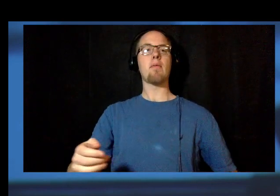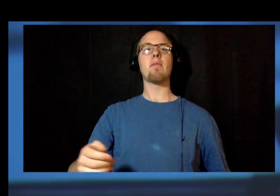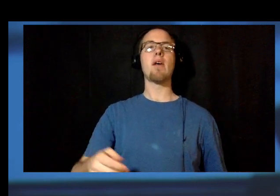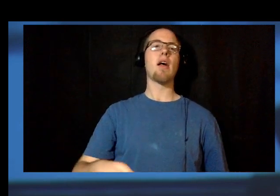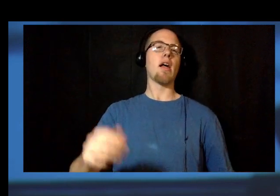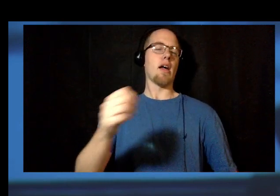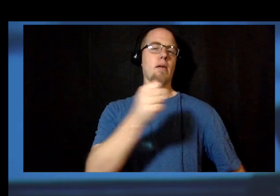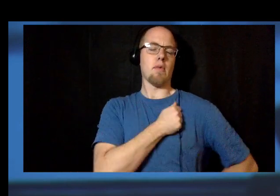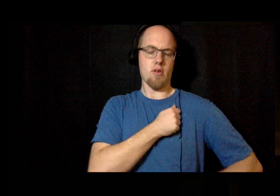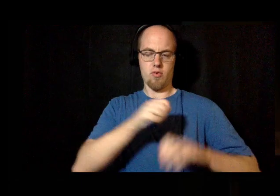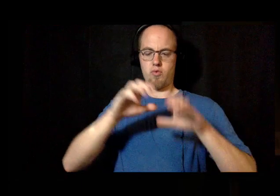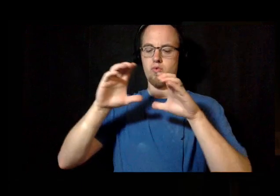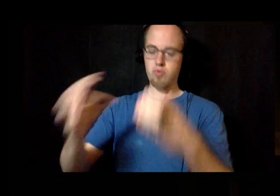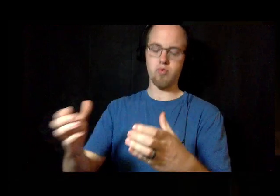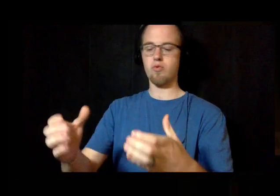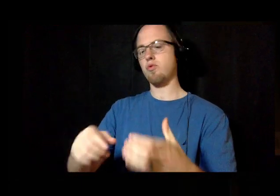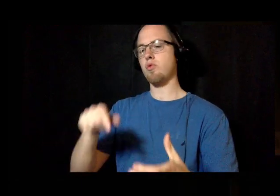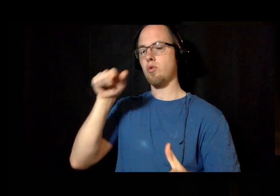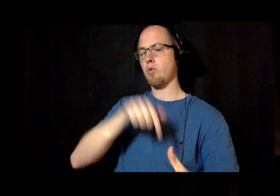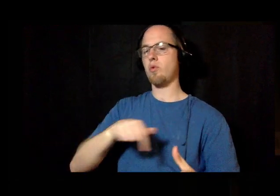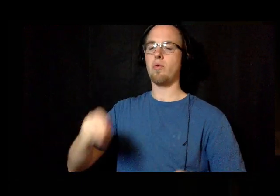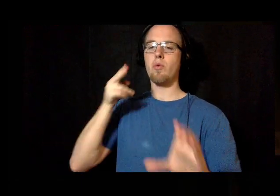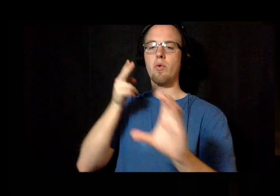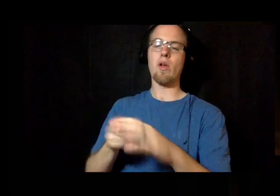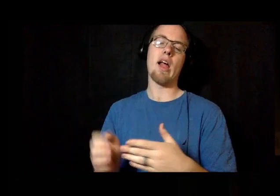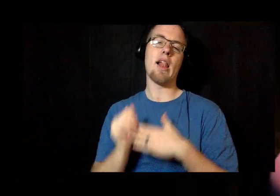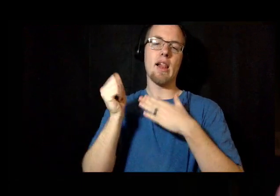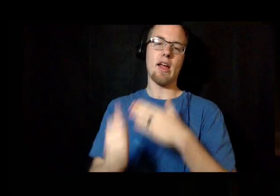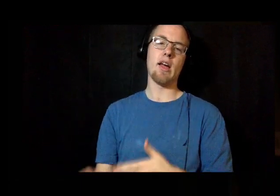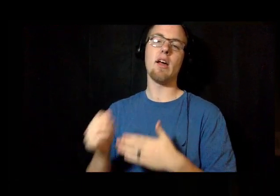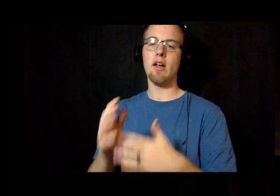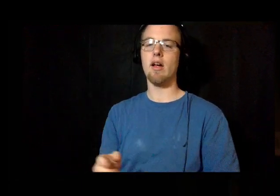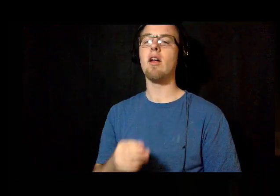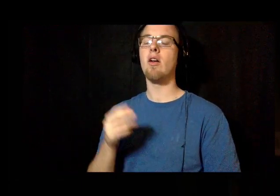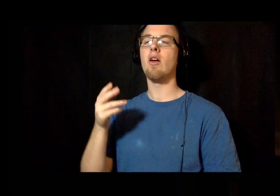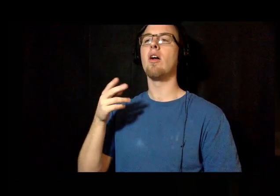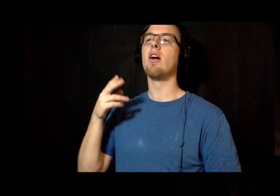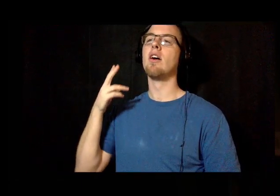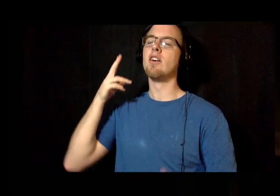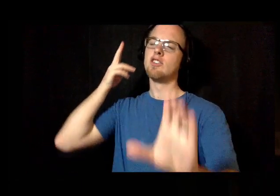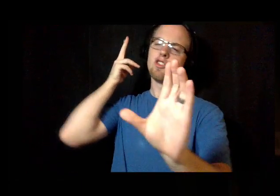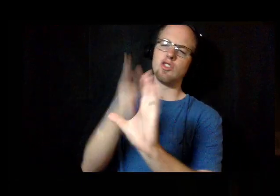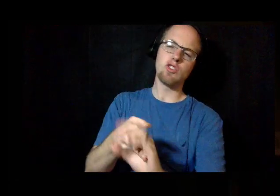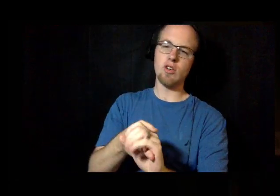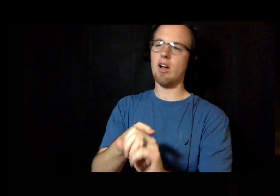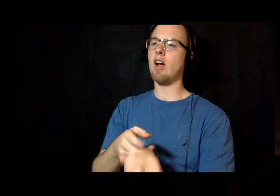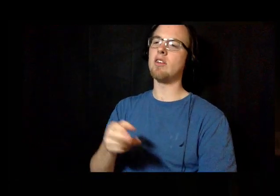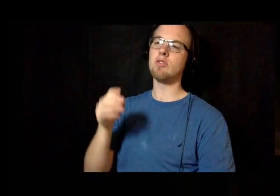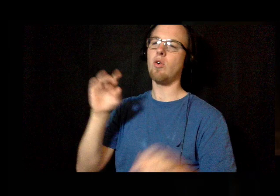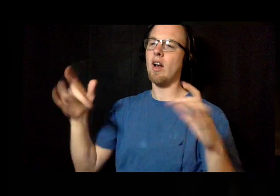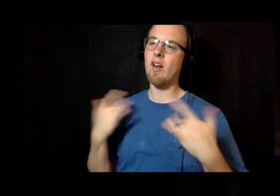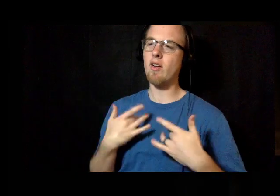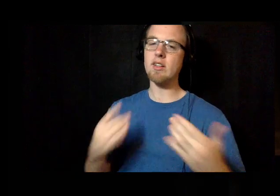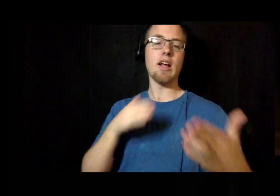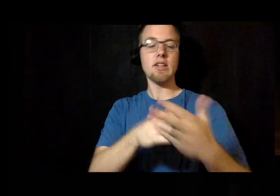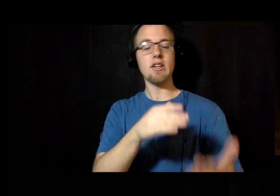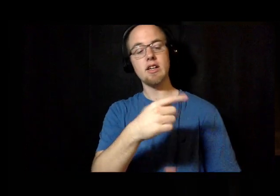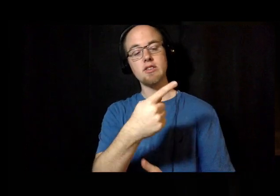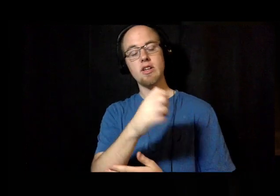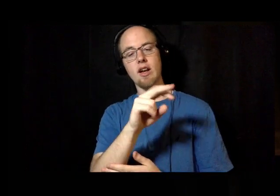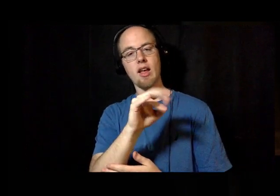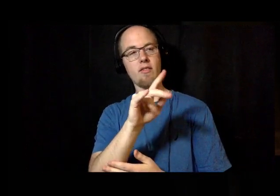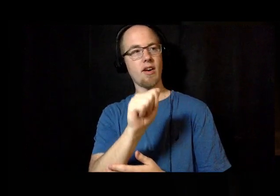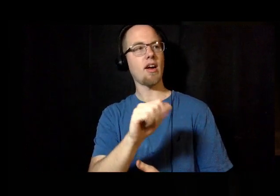was subsequently brought up on charges for contravening the Geneva Convention and got away with it like a fucking champion,